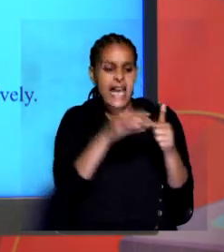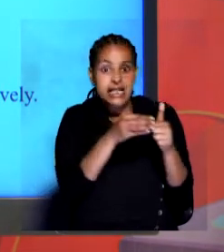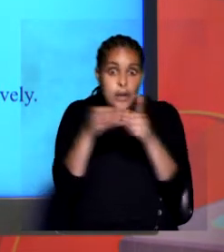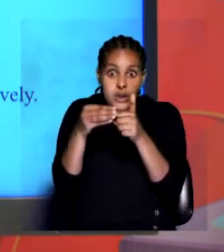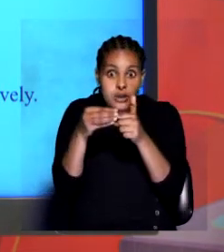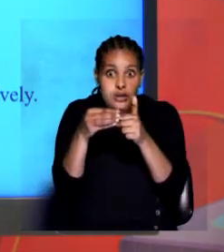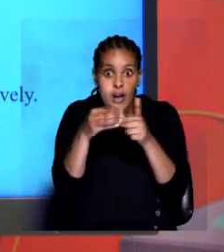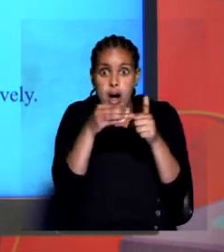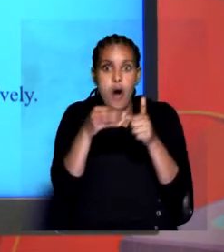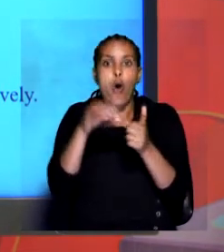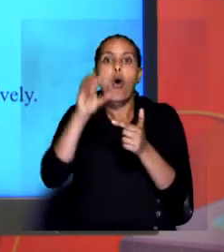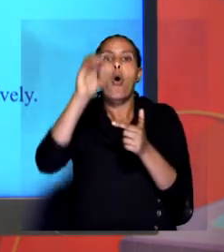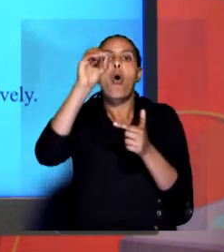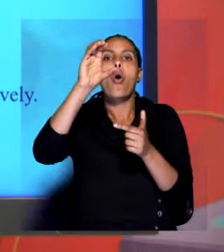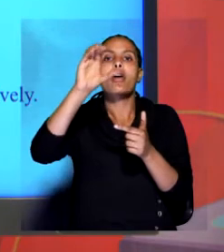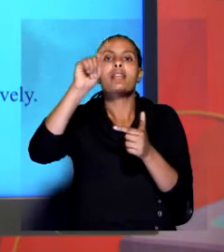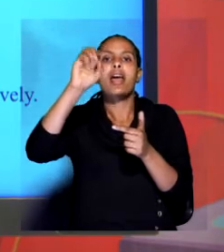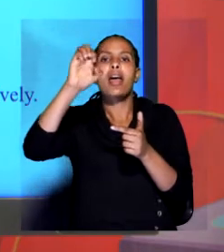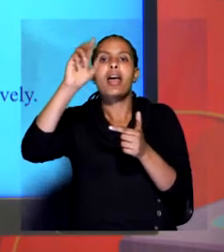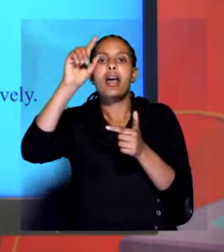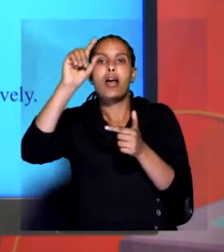to the octet rule.